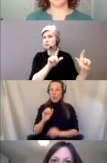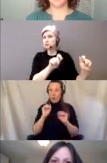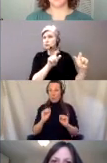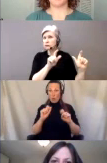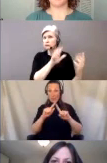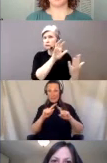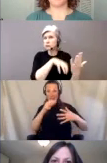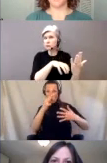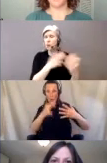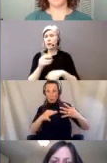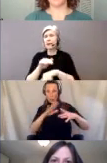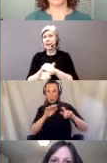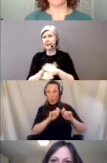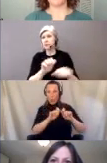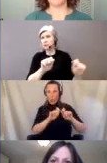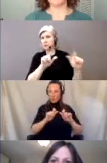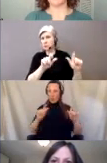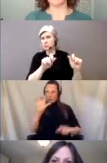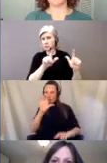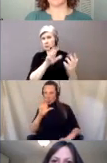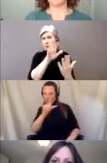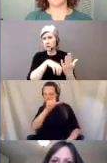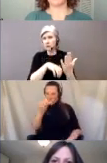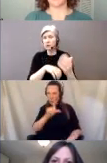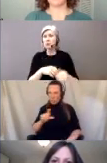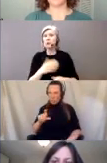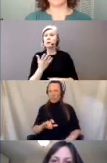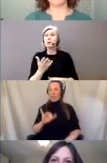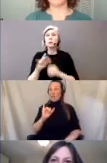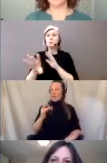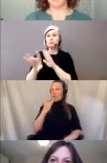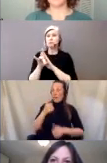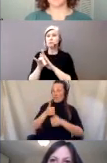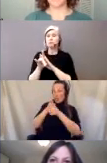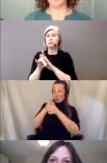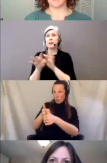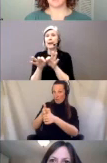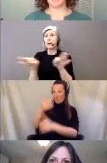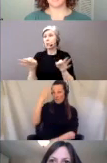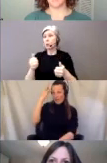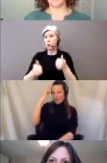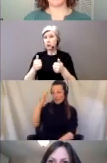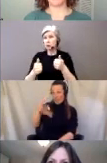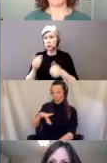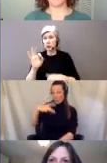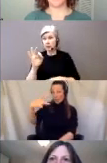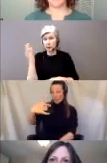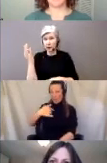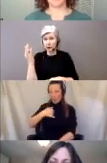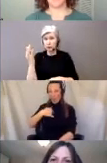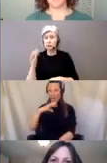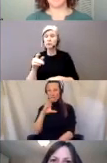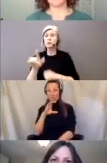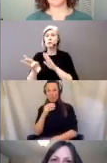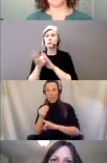Zoom, you have some buttons for the choice of language. For French, choose Chantal